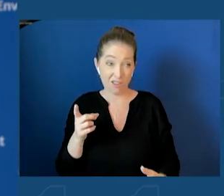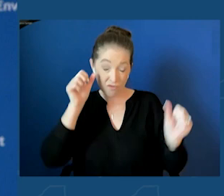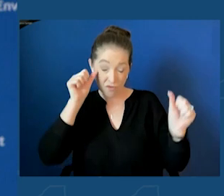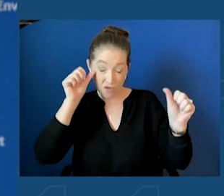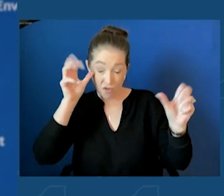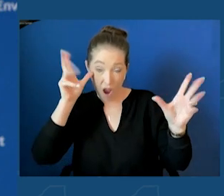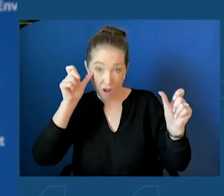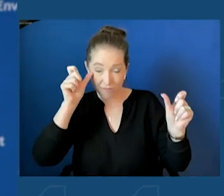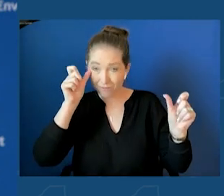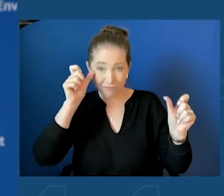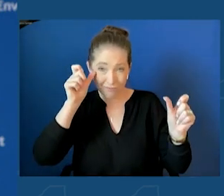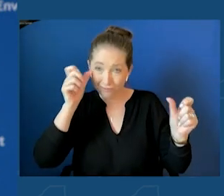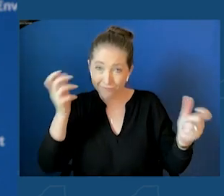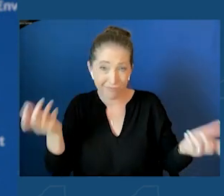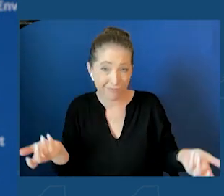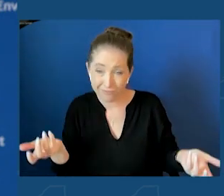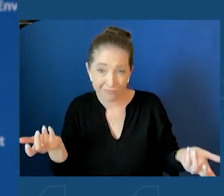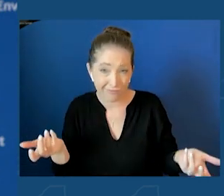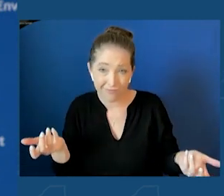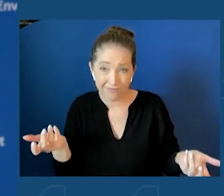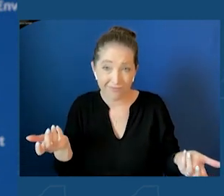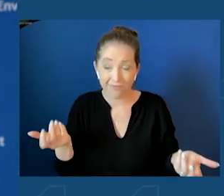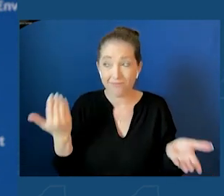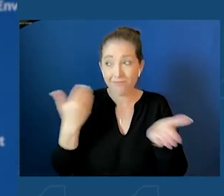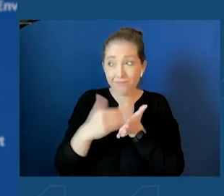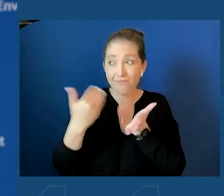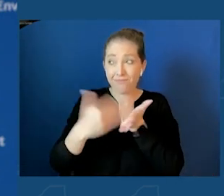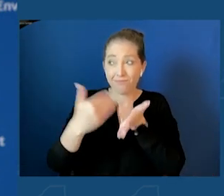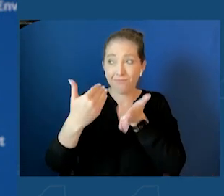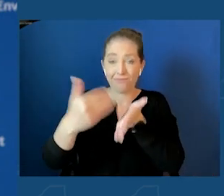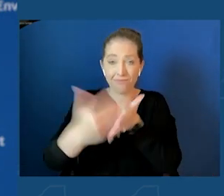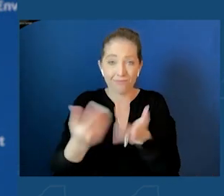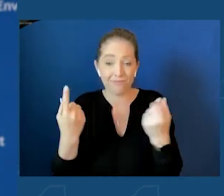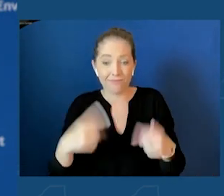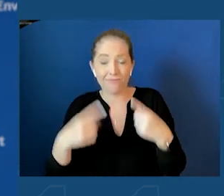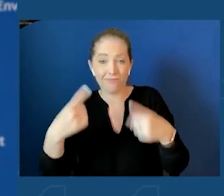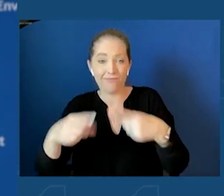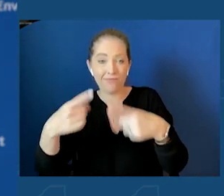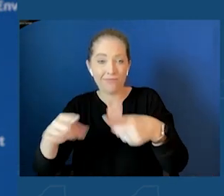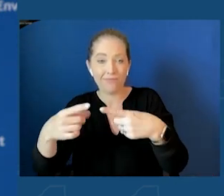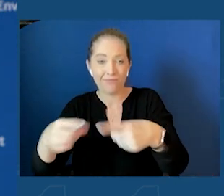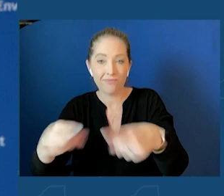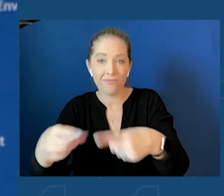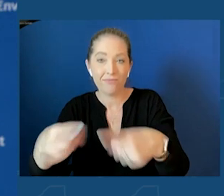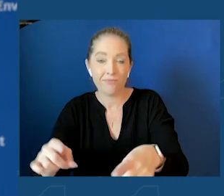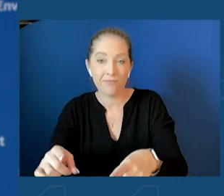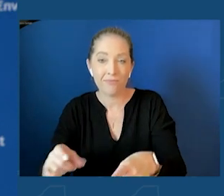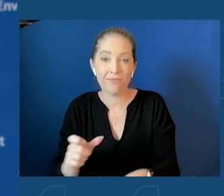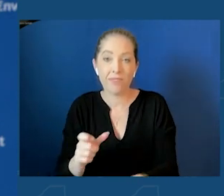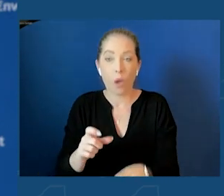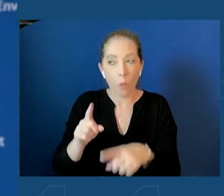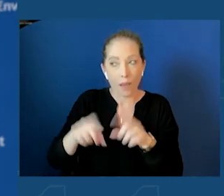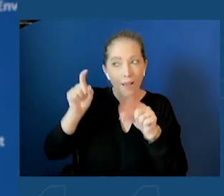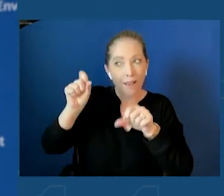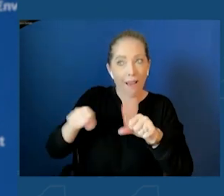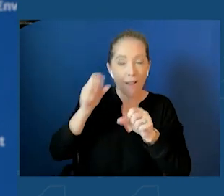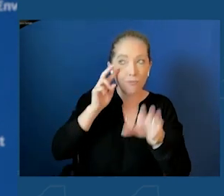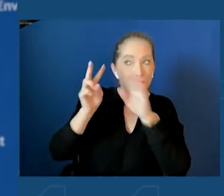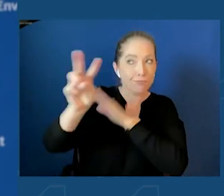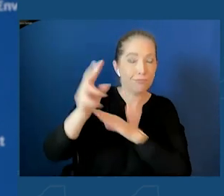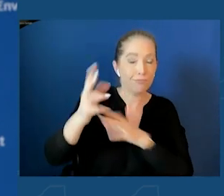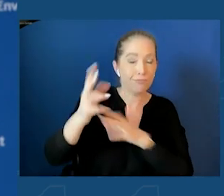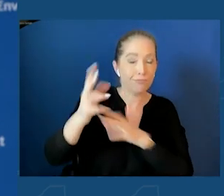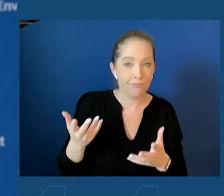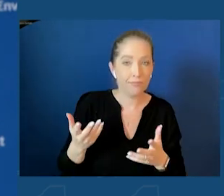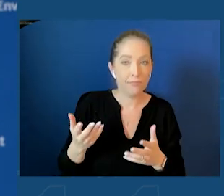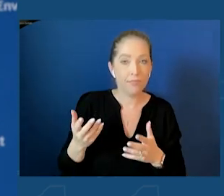shocked by the scale or the frequency of these so-called unforeseen events because they're no longer unforeseen. But maybe they weren't foreseen